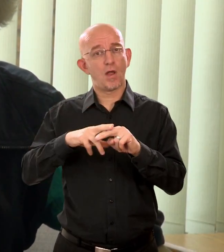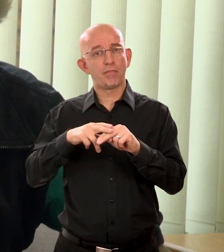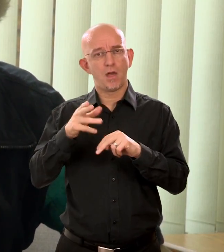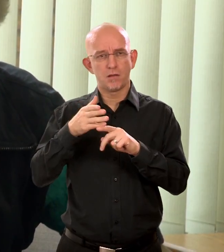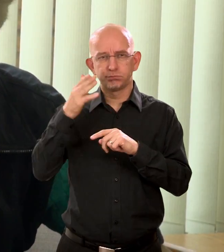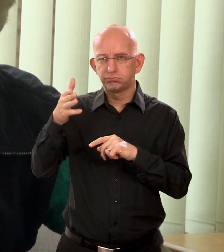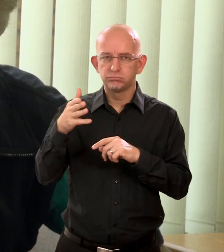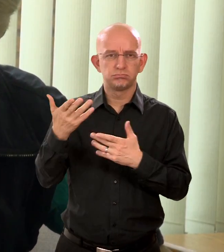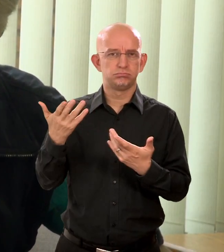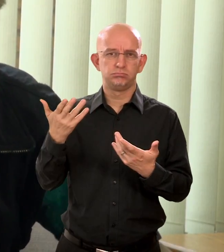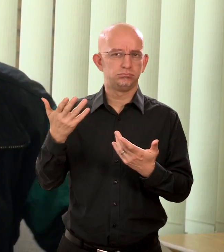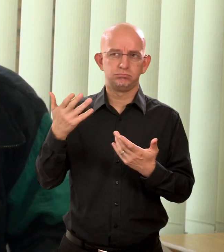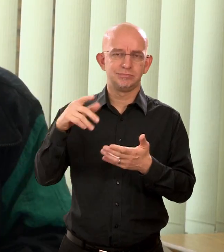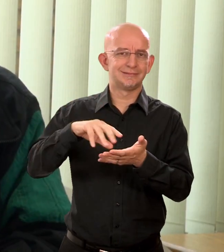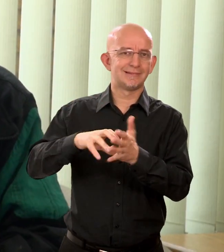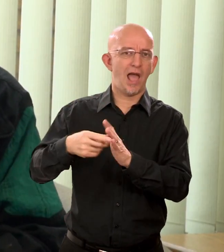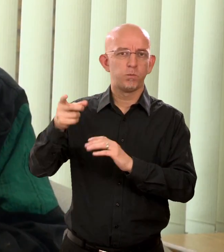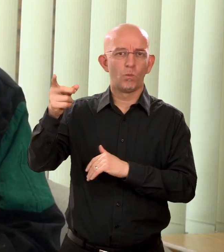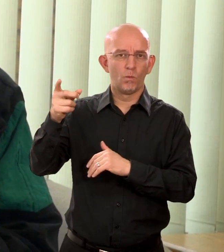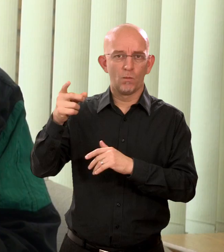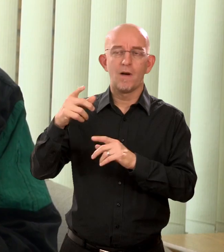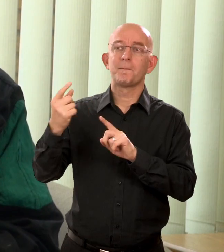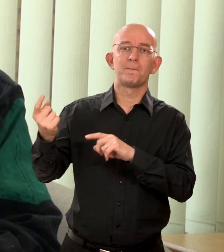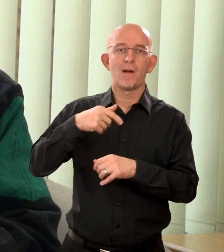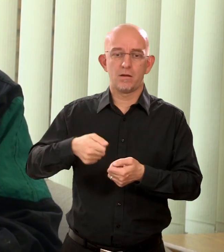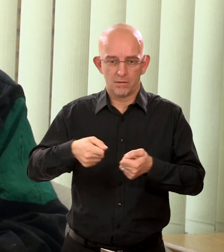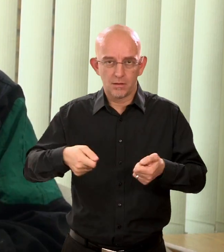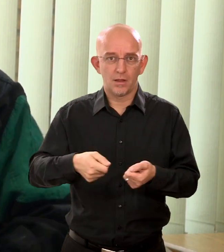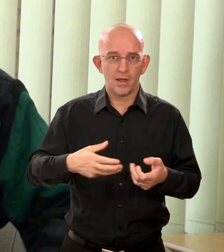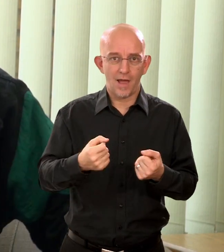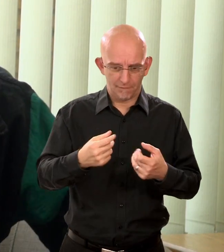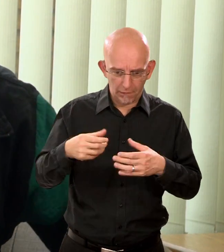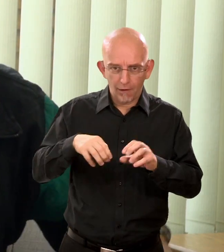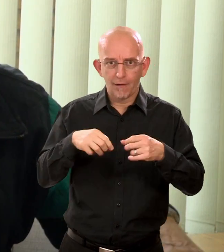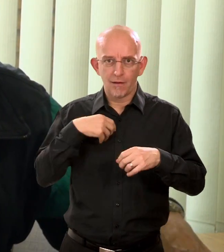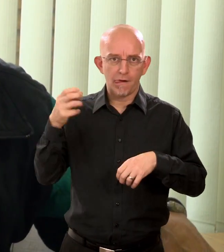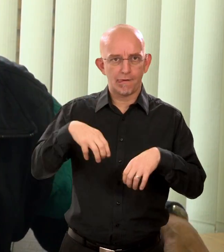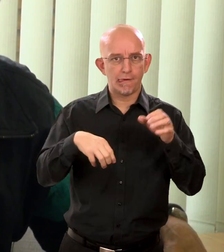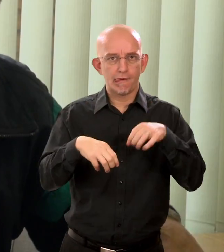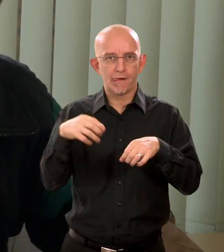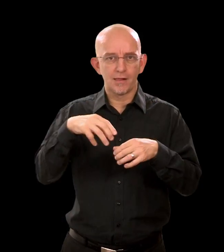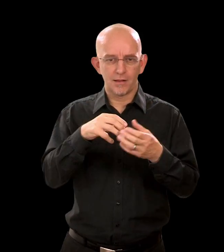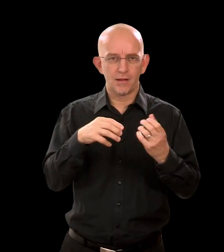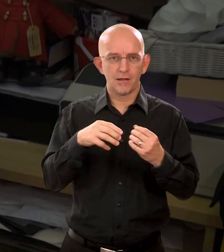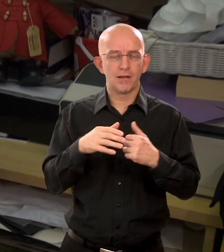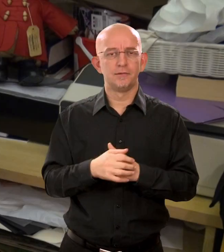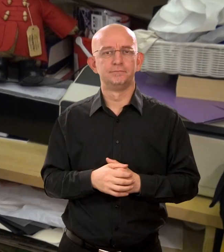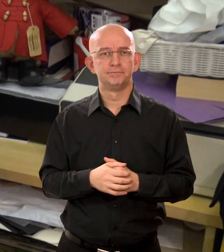my father went into town, he came back with a pack of building